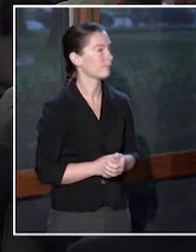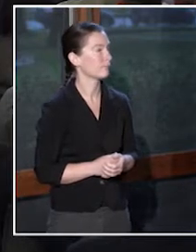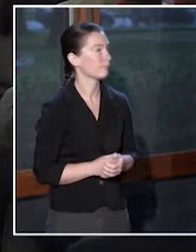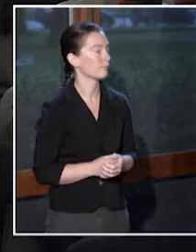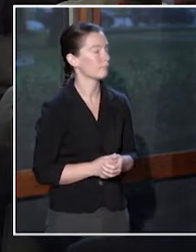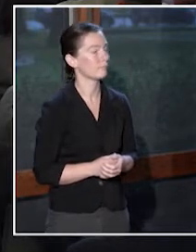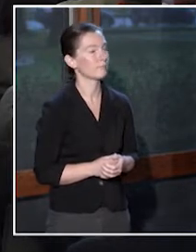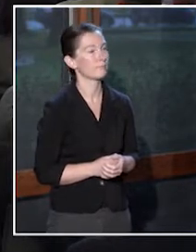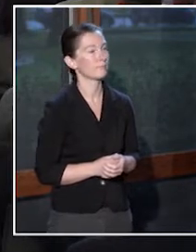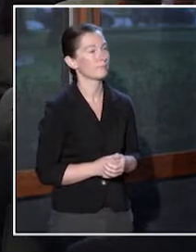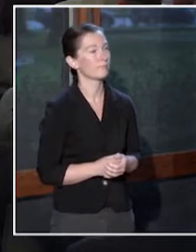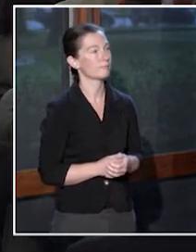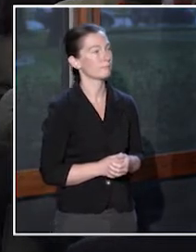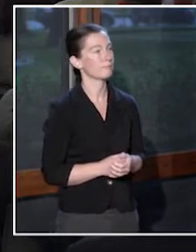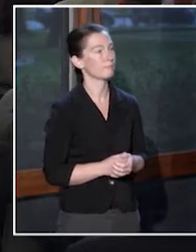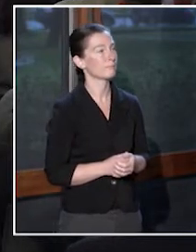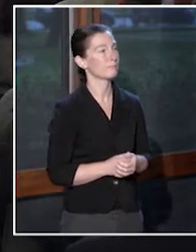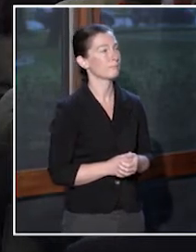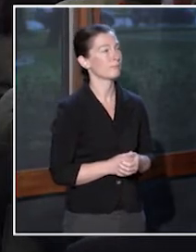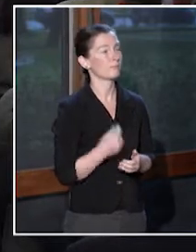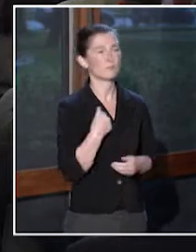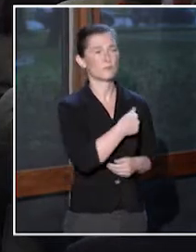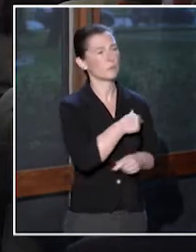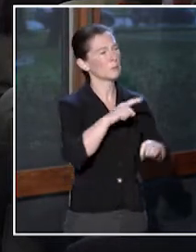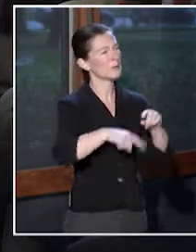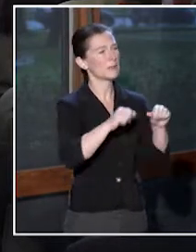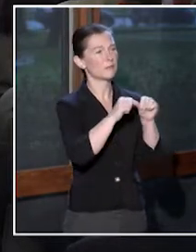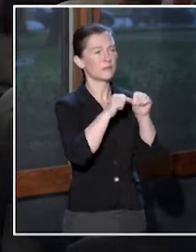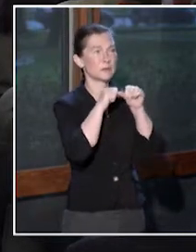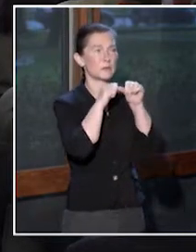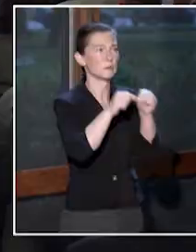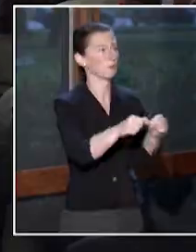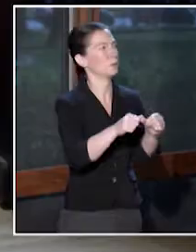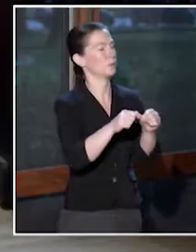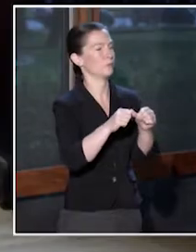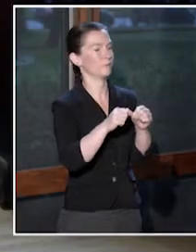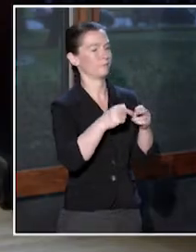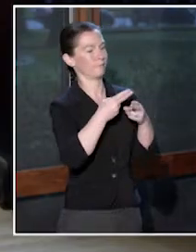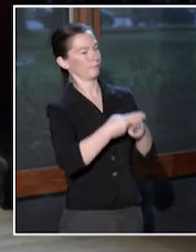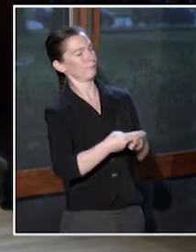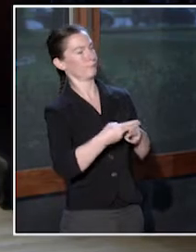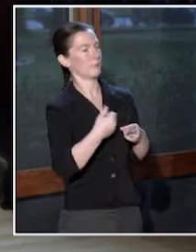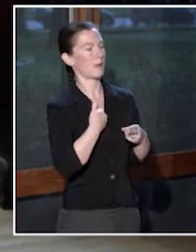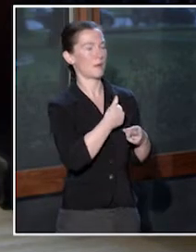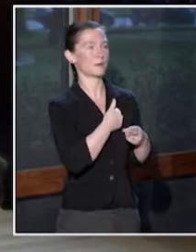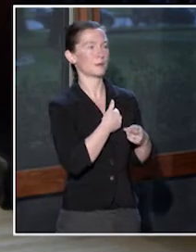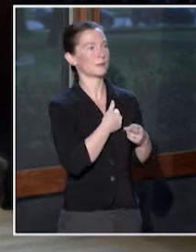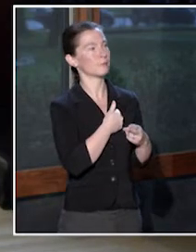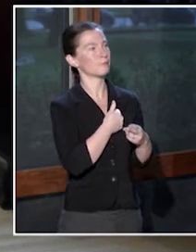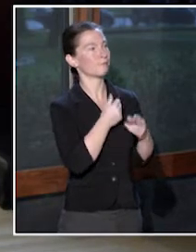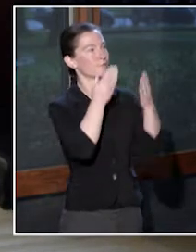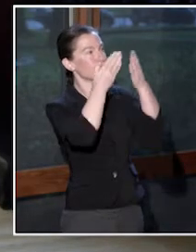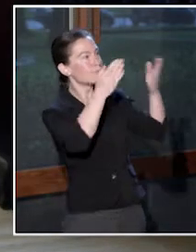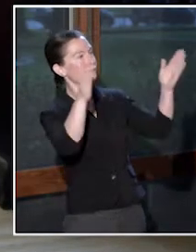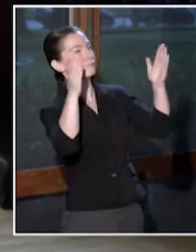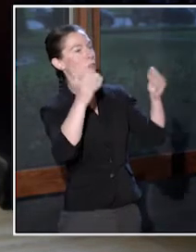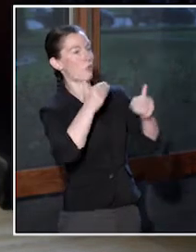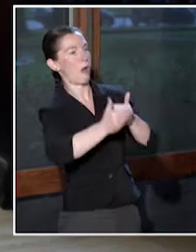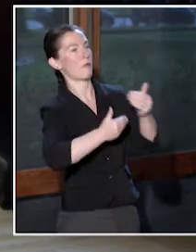We cannot continue to call ourselves a progressive city while so many people